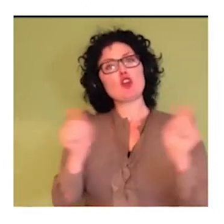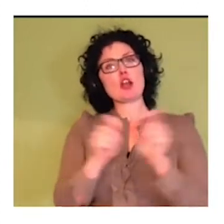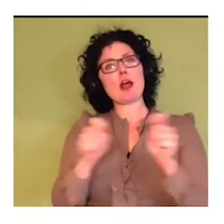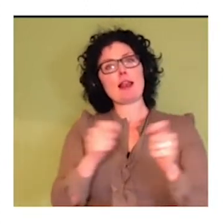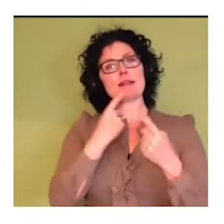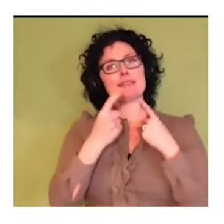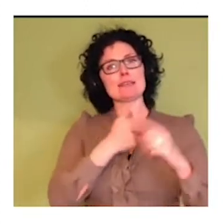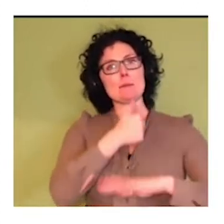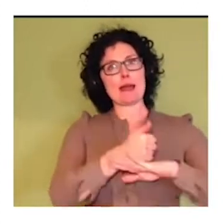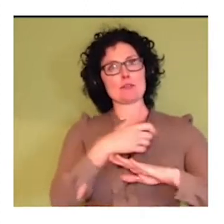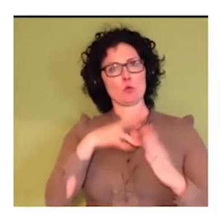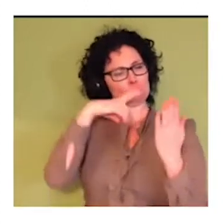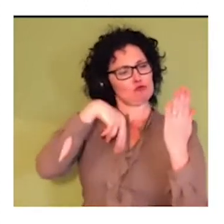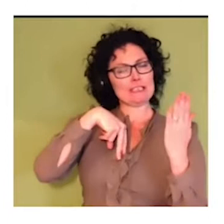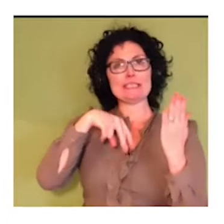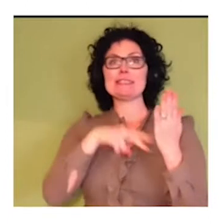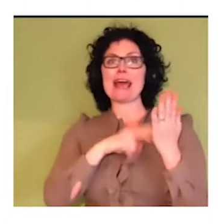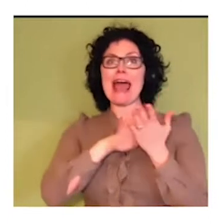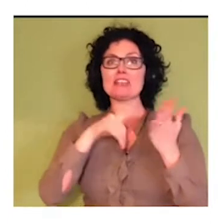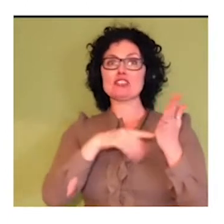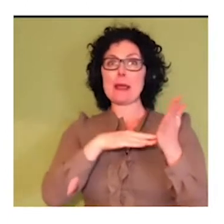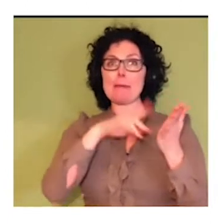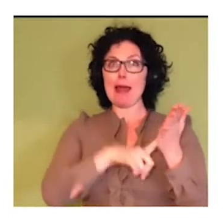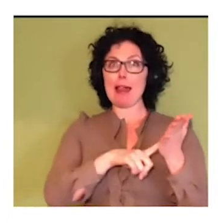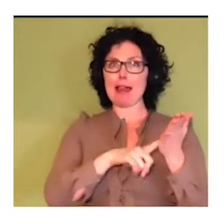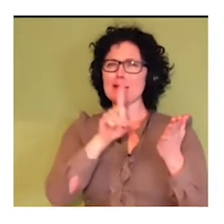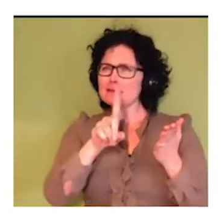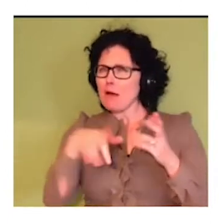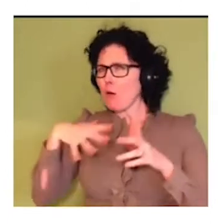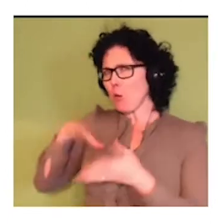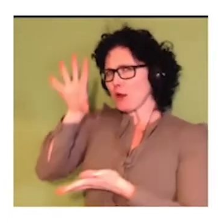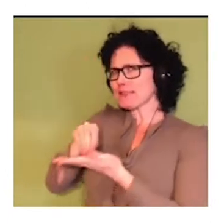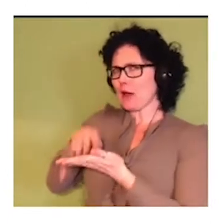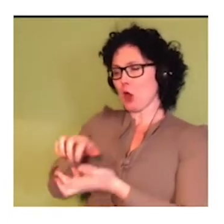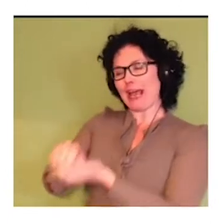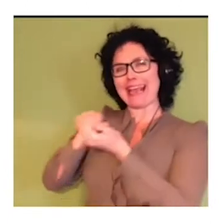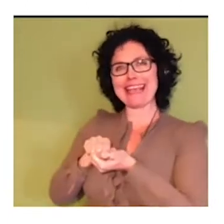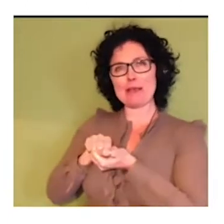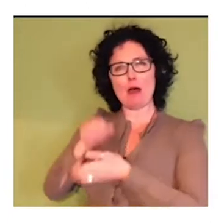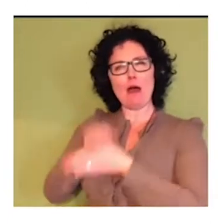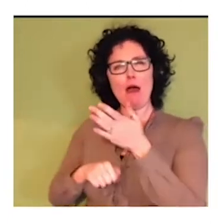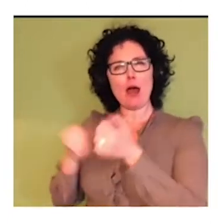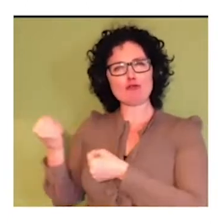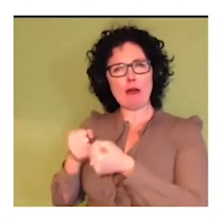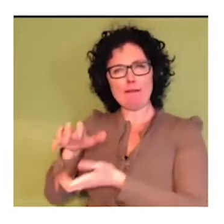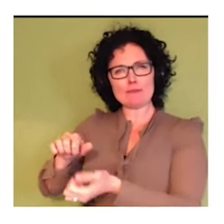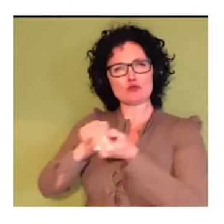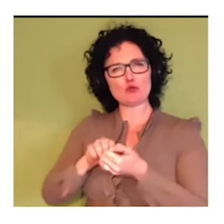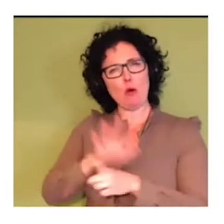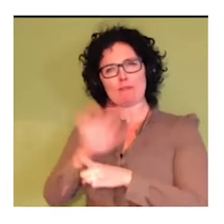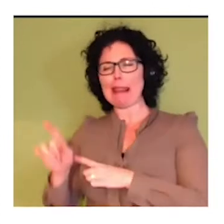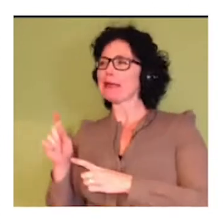HTML. But what if you want to download that article and keep it on your hard drive and read it sometime later when you're